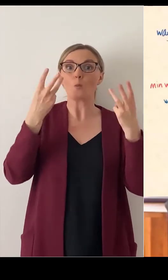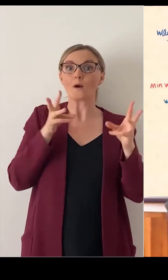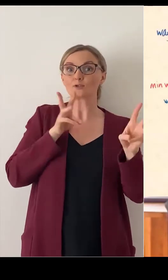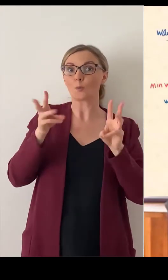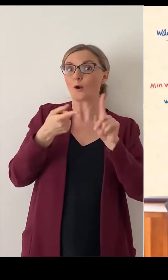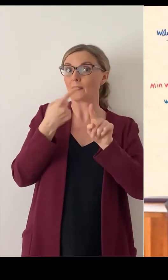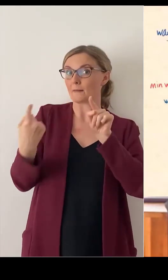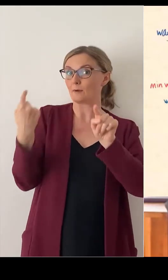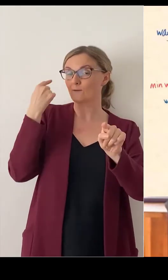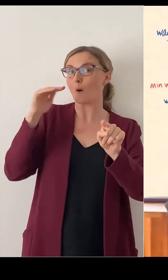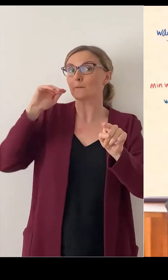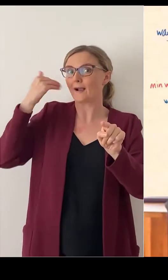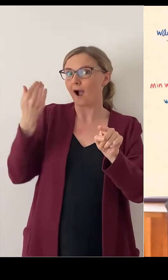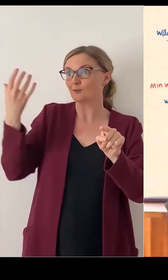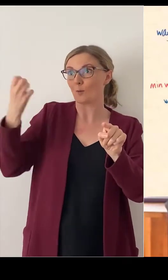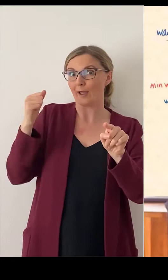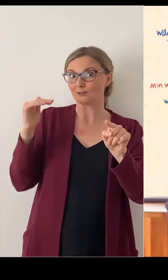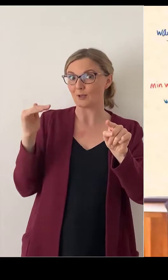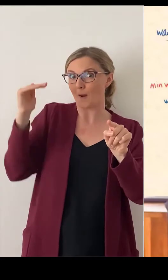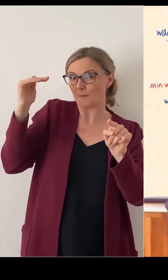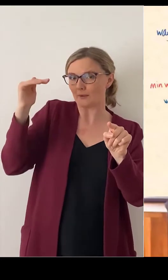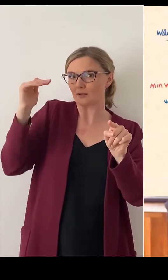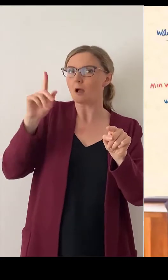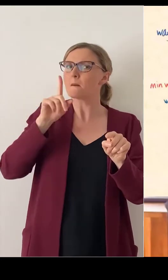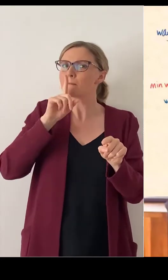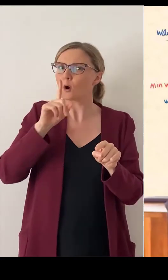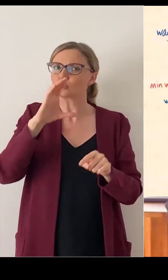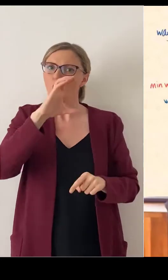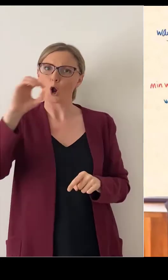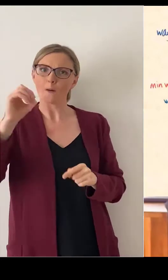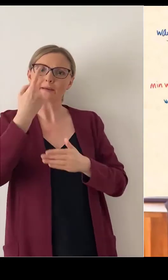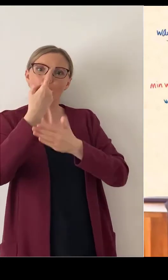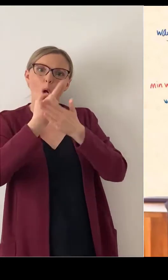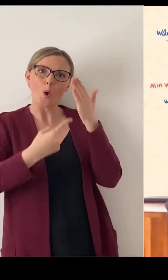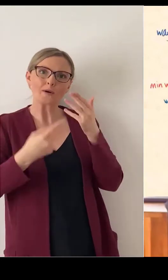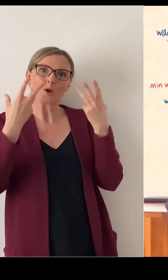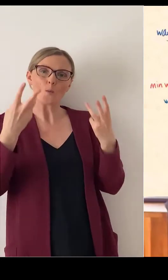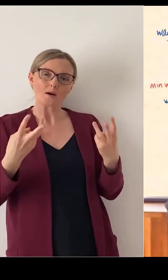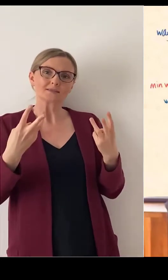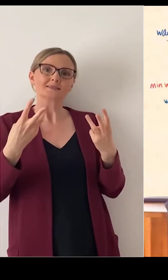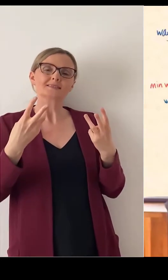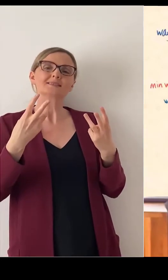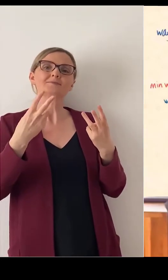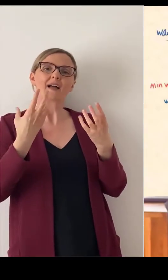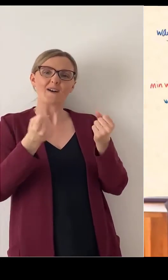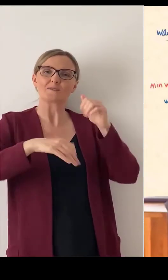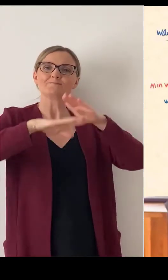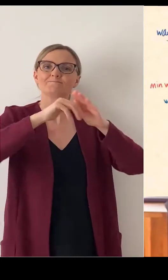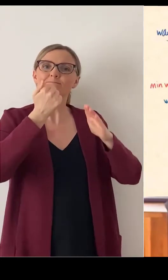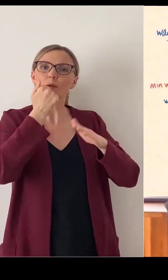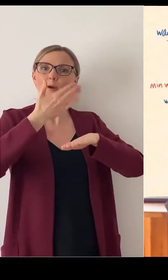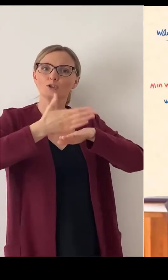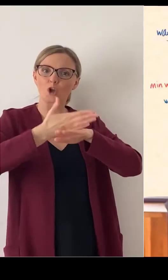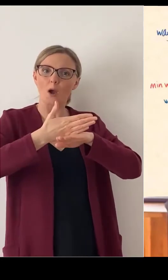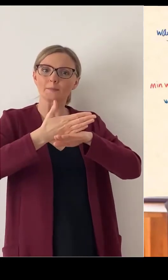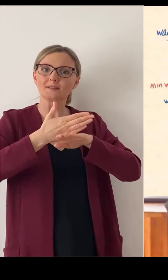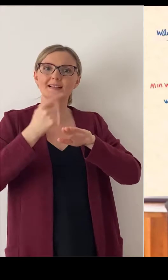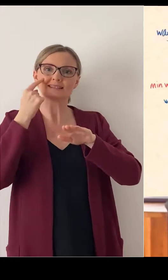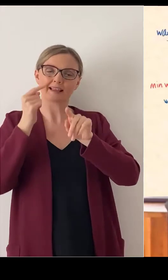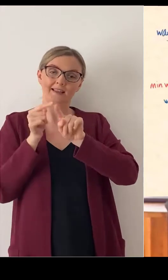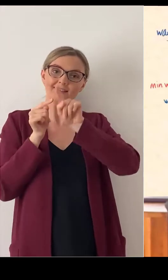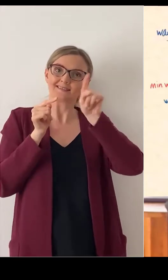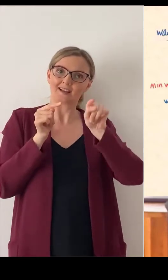wage rate. But the firms want to hire only this many people. This is a lower